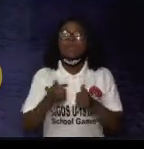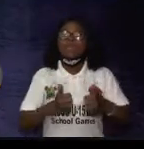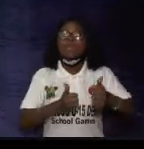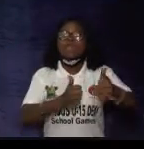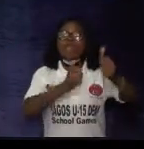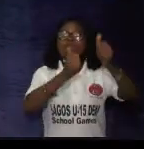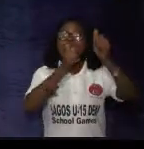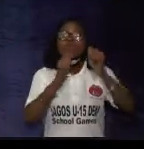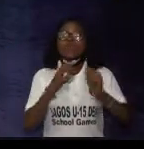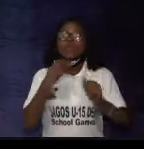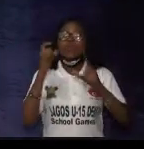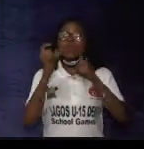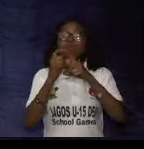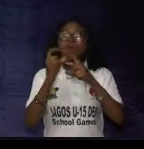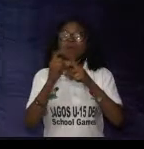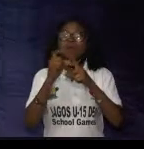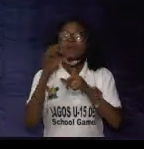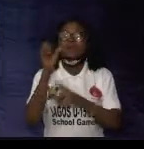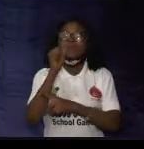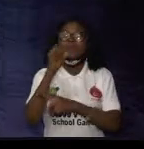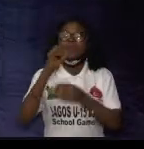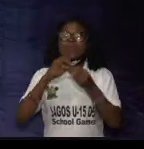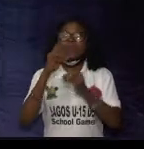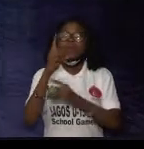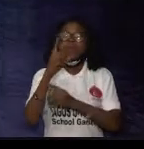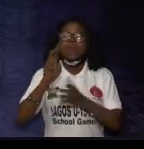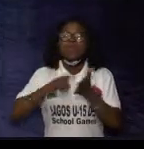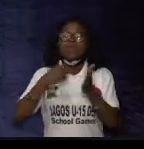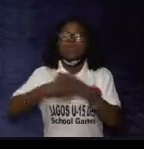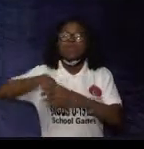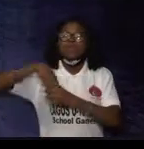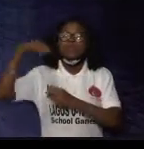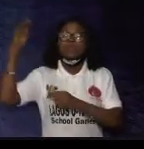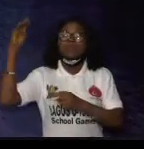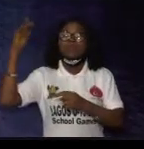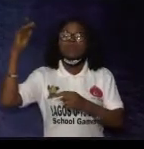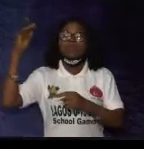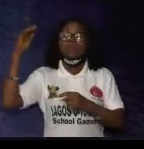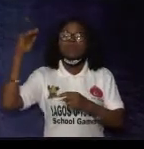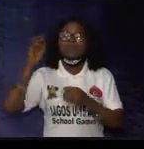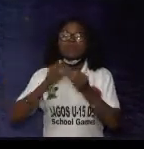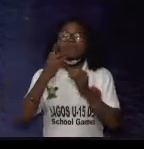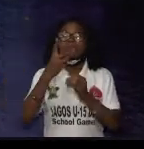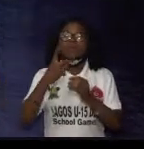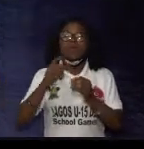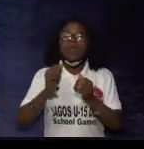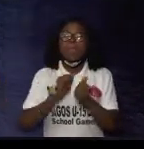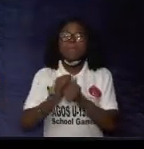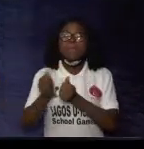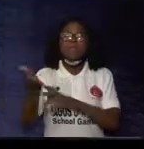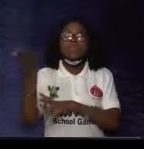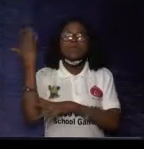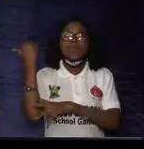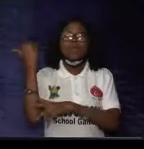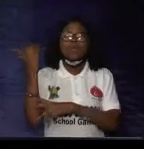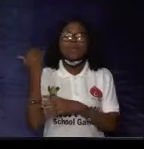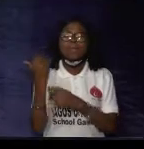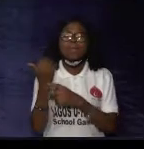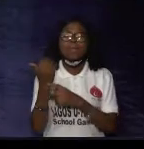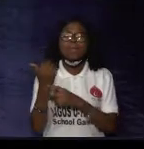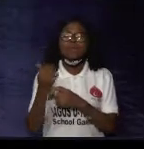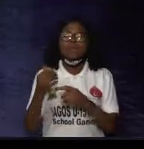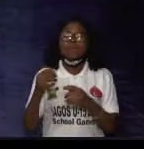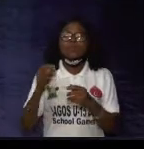sentences with the following phrasal verbs. 1. Fall out. 2. Pass